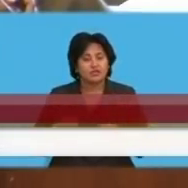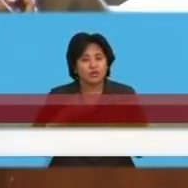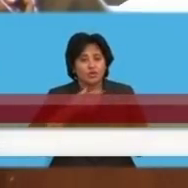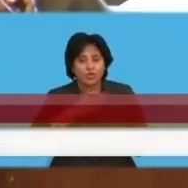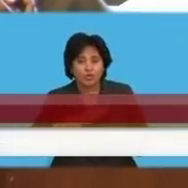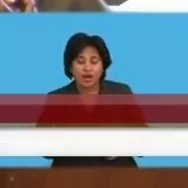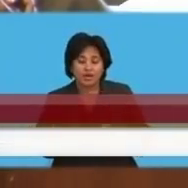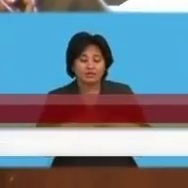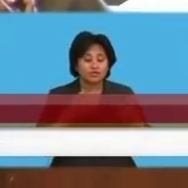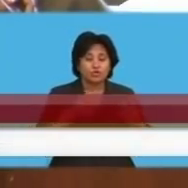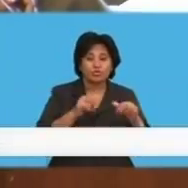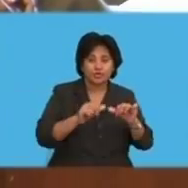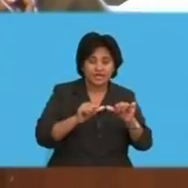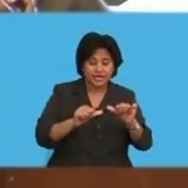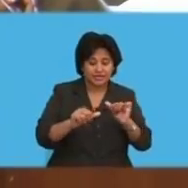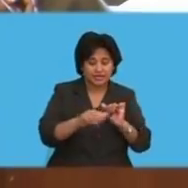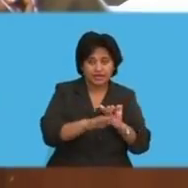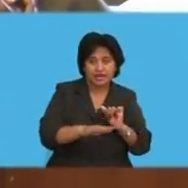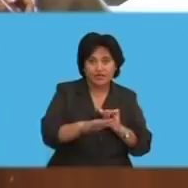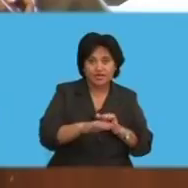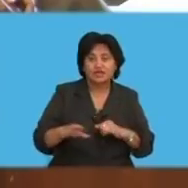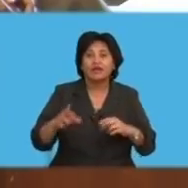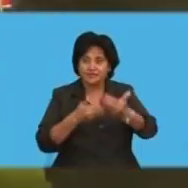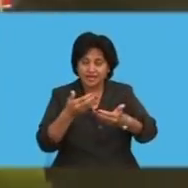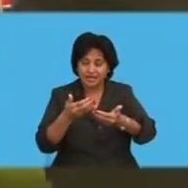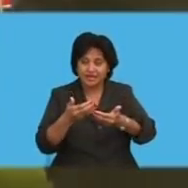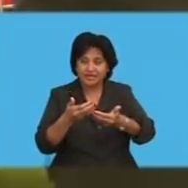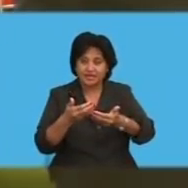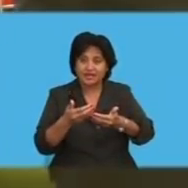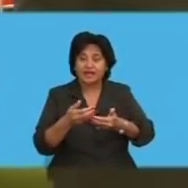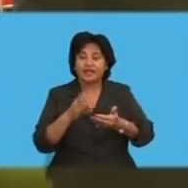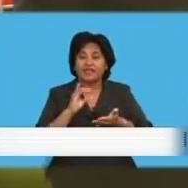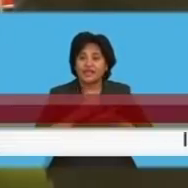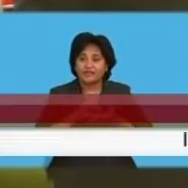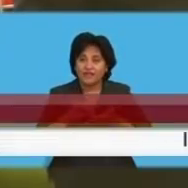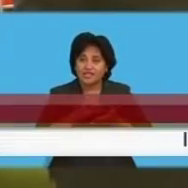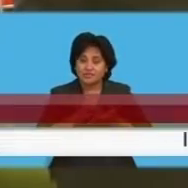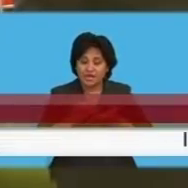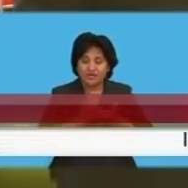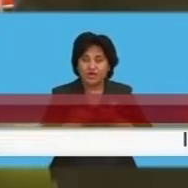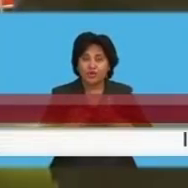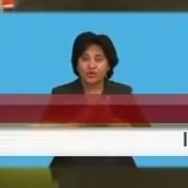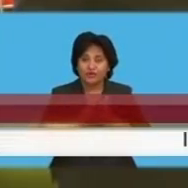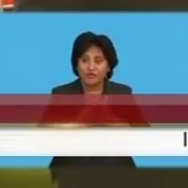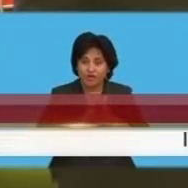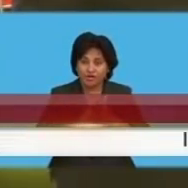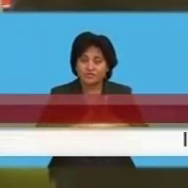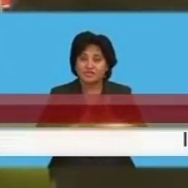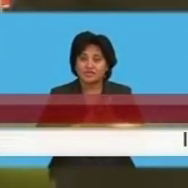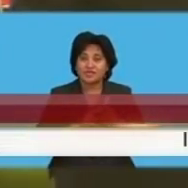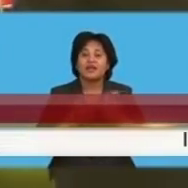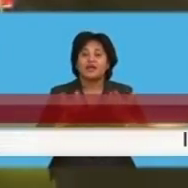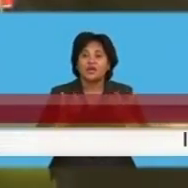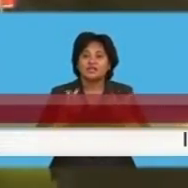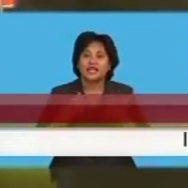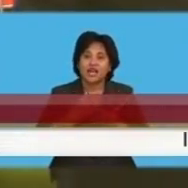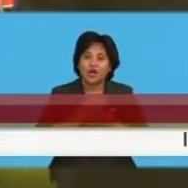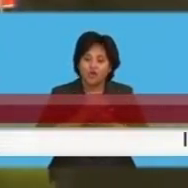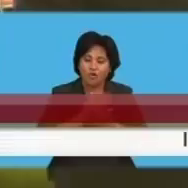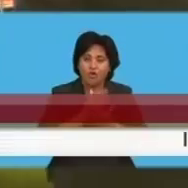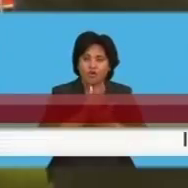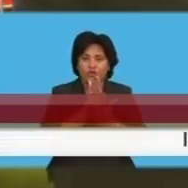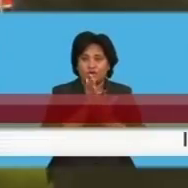to be protected, restricted for local investors? The investment reform will take a